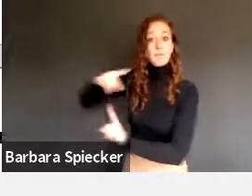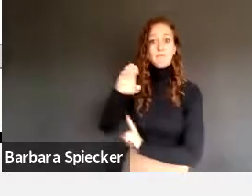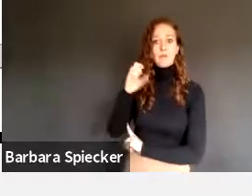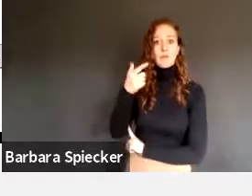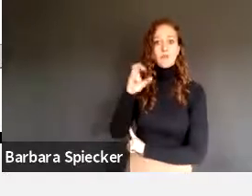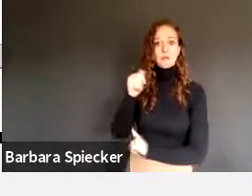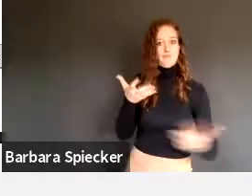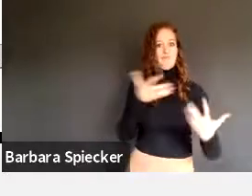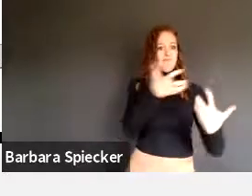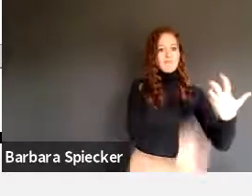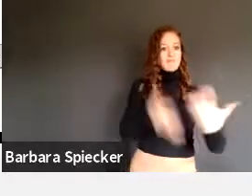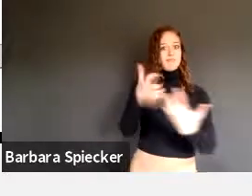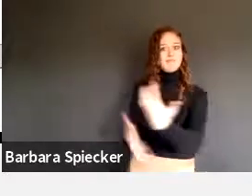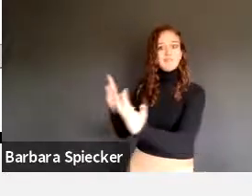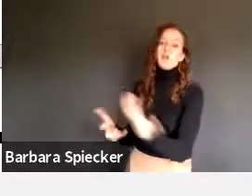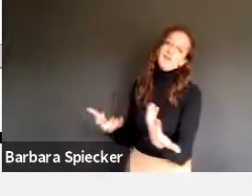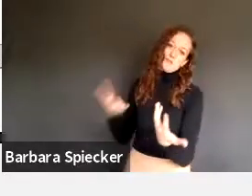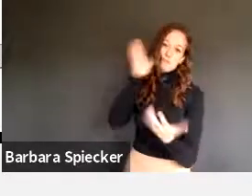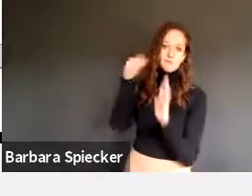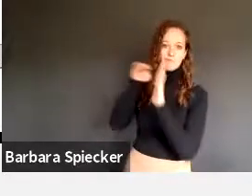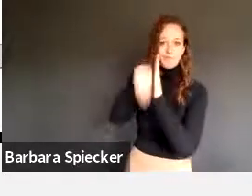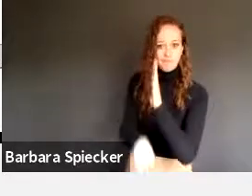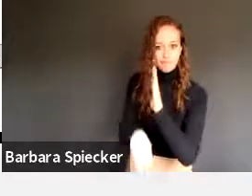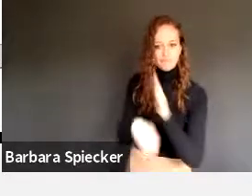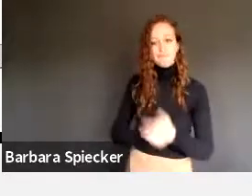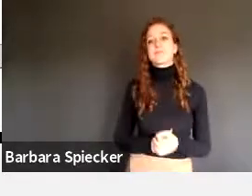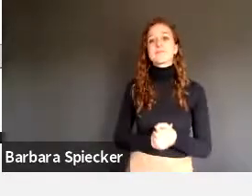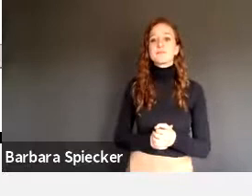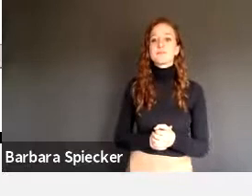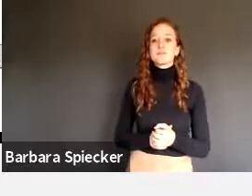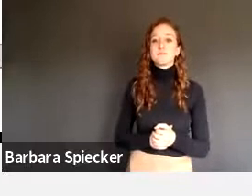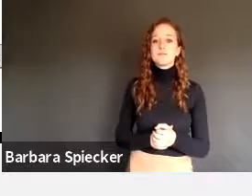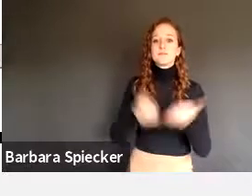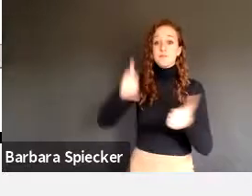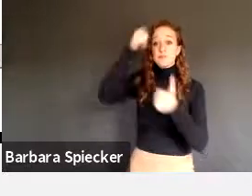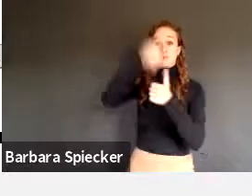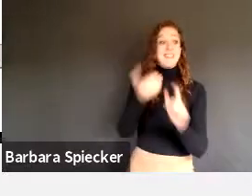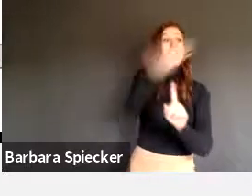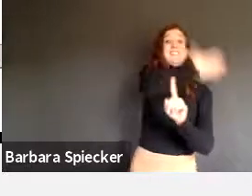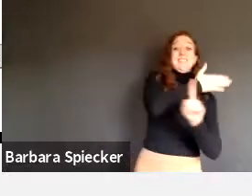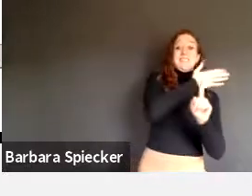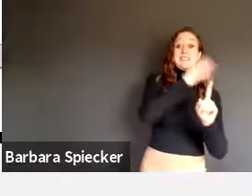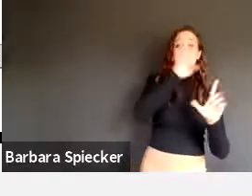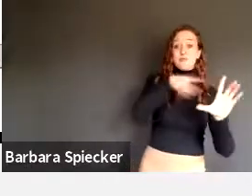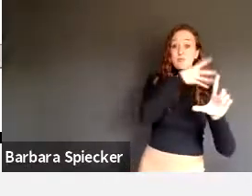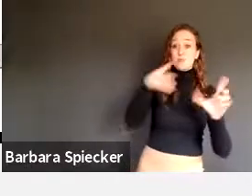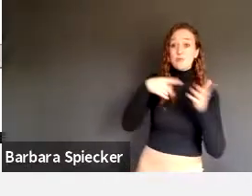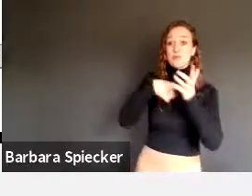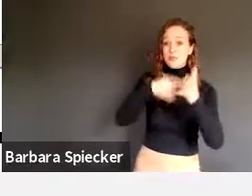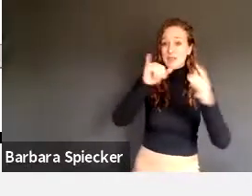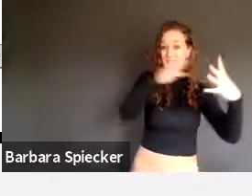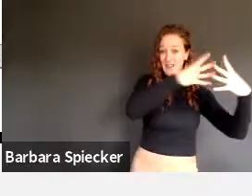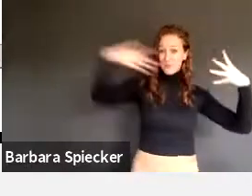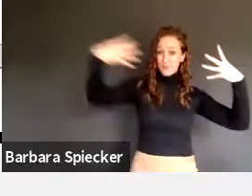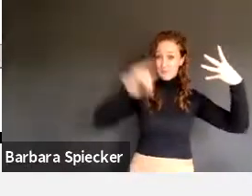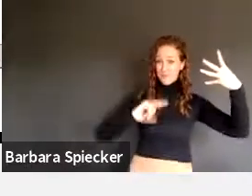response to increasing MEI in our study, because they were unable to acclimate to those sudden changes in their thermal environment with